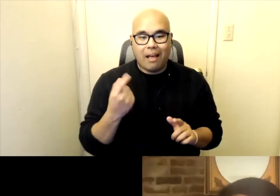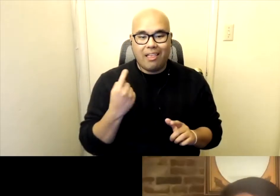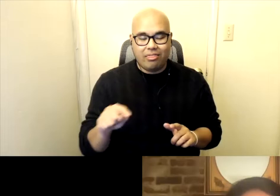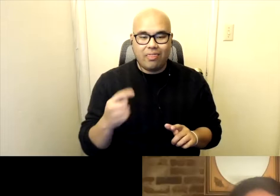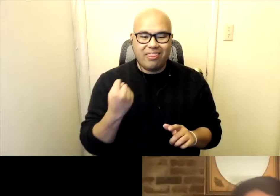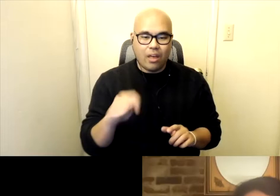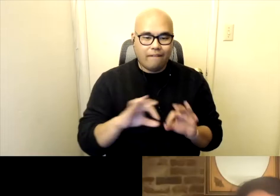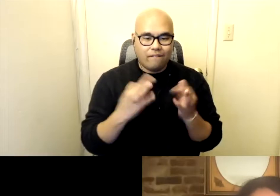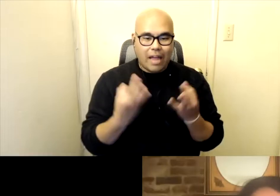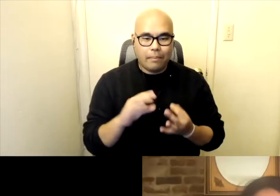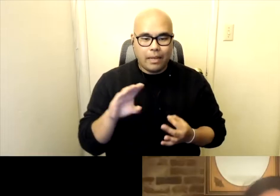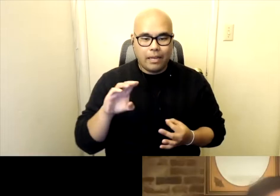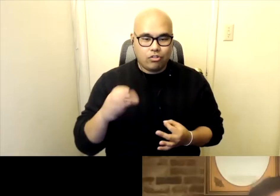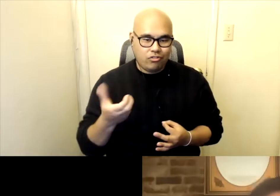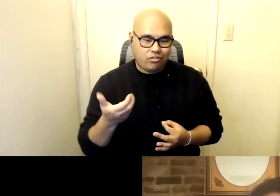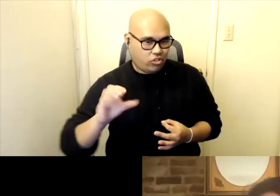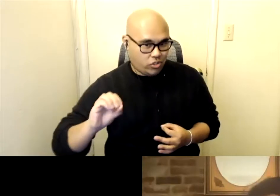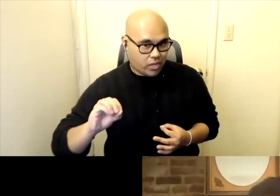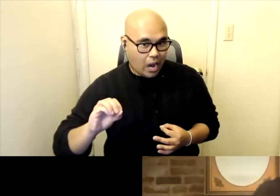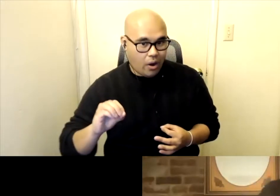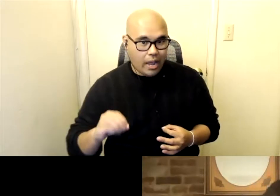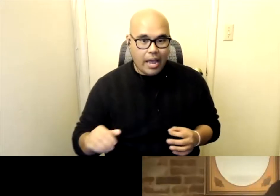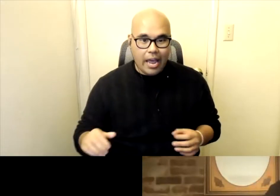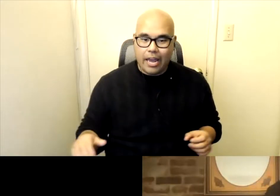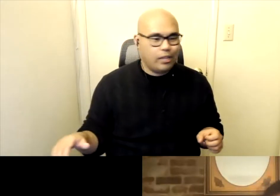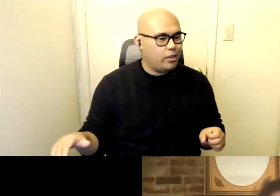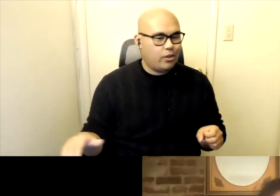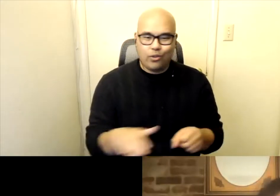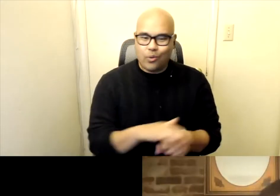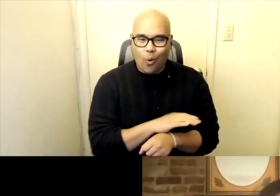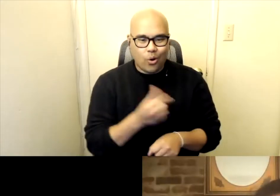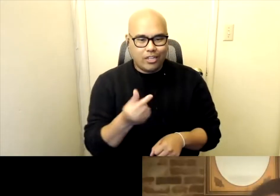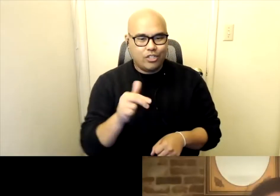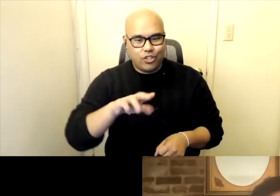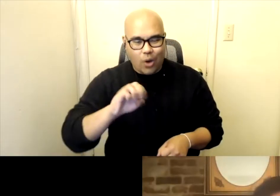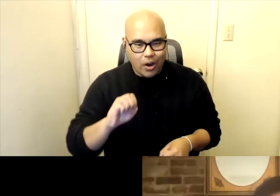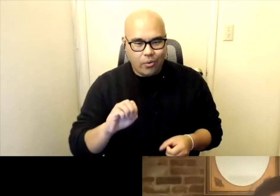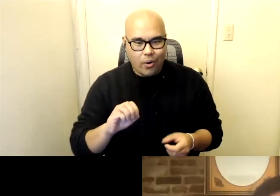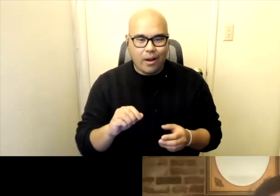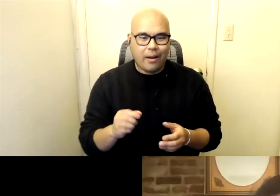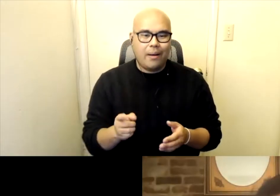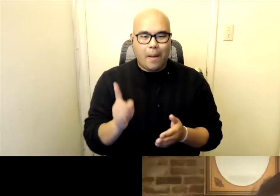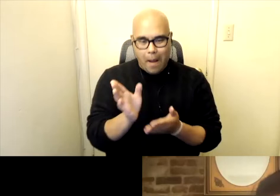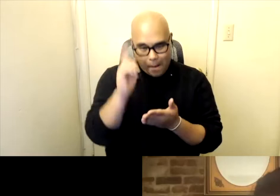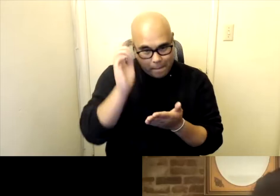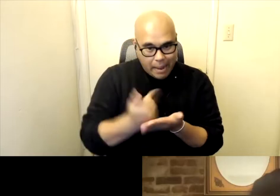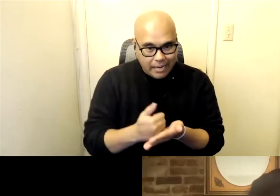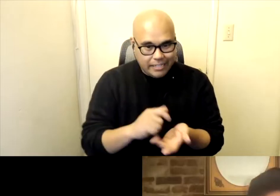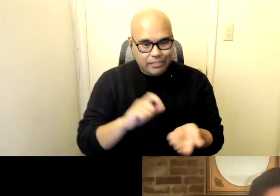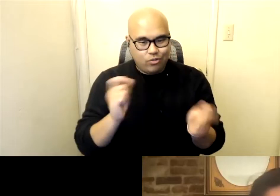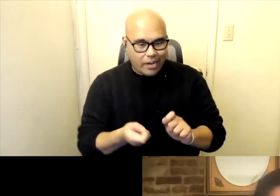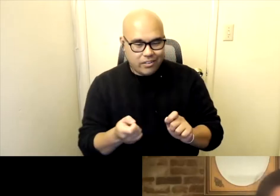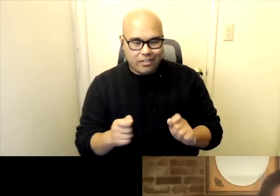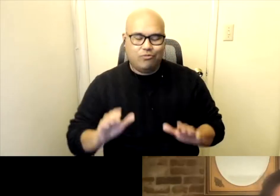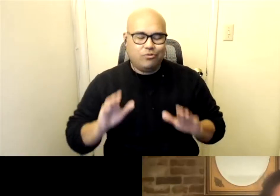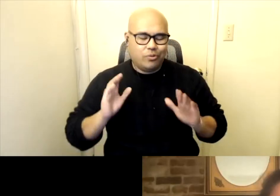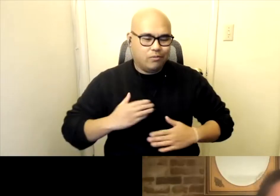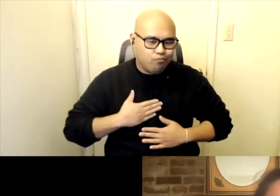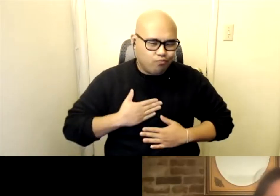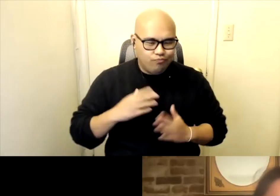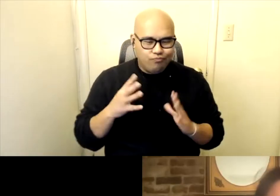Chao, and it's a total genre-bending, elusive delight. And I'm so excited to get to